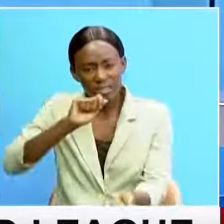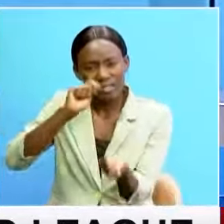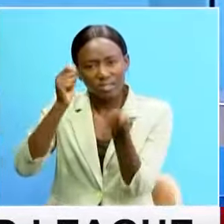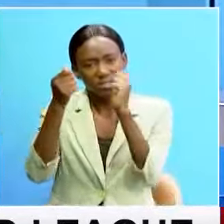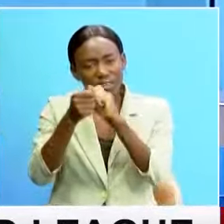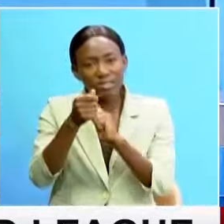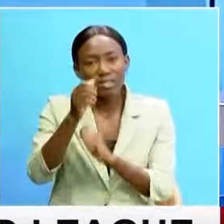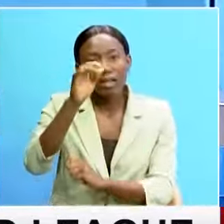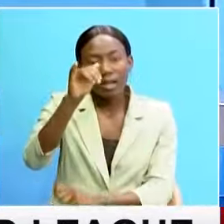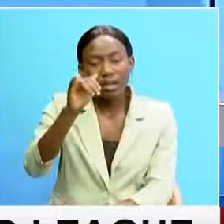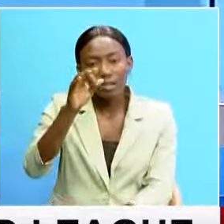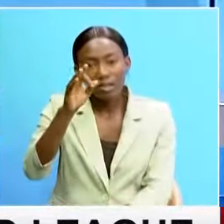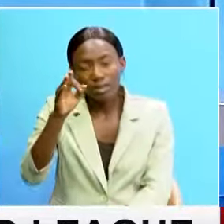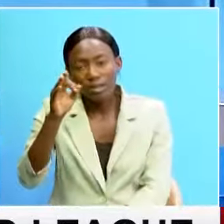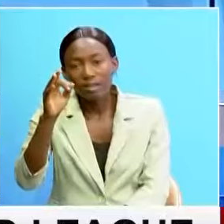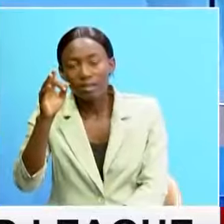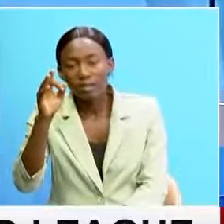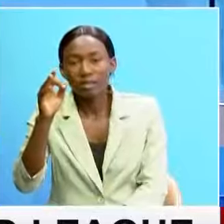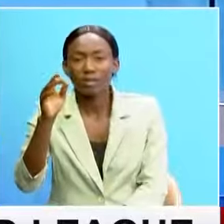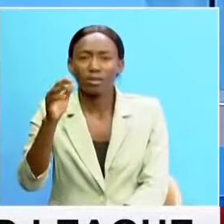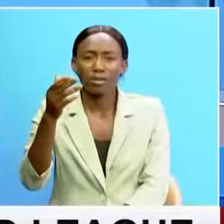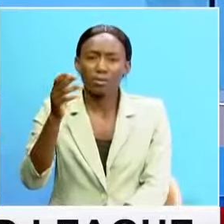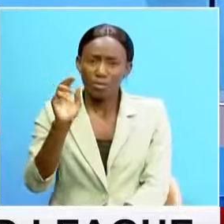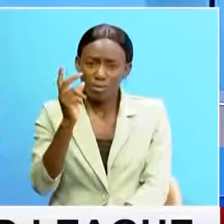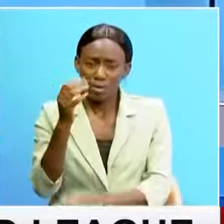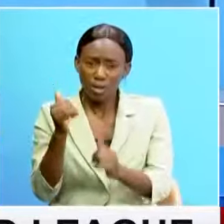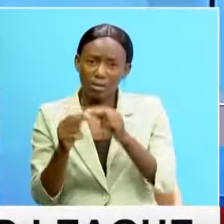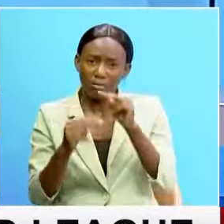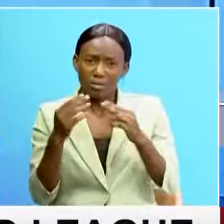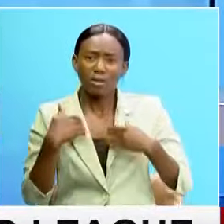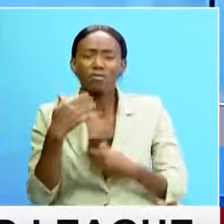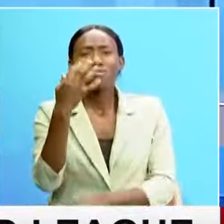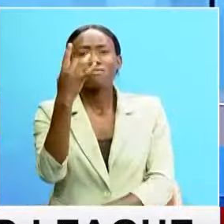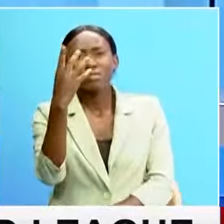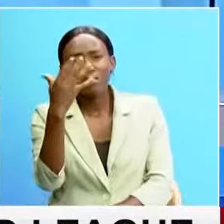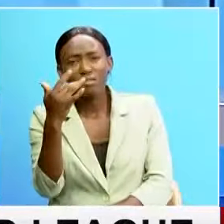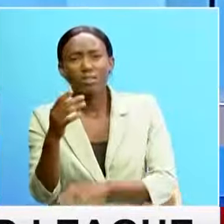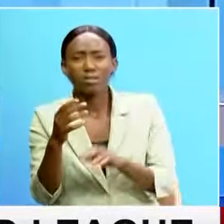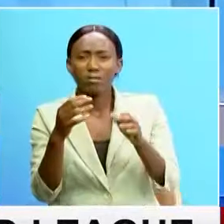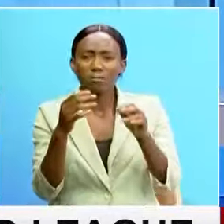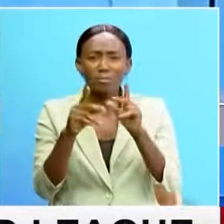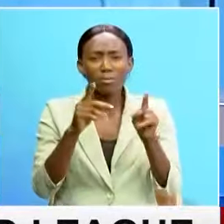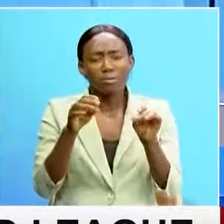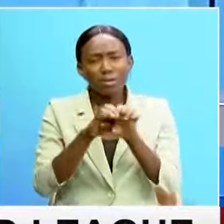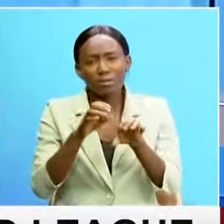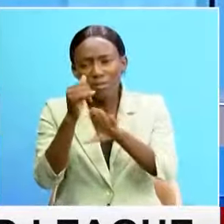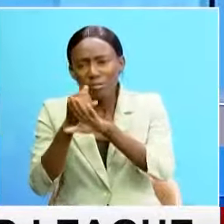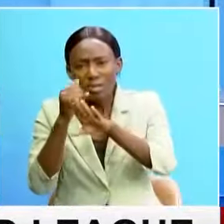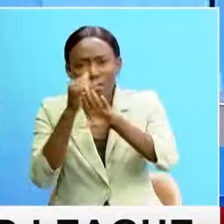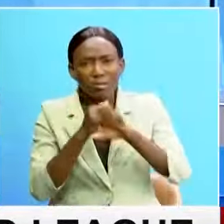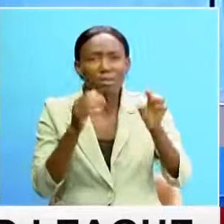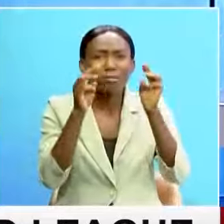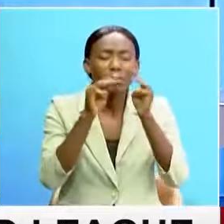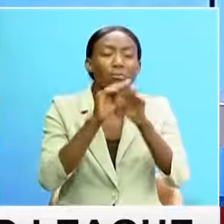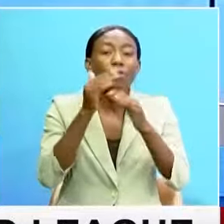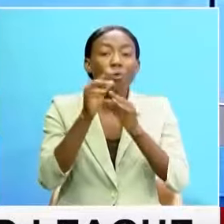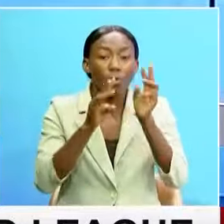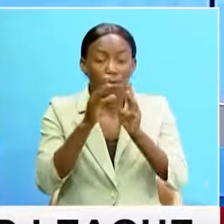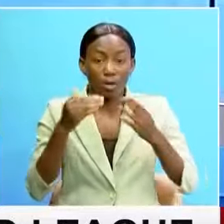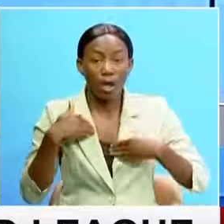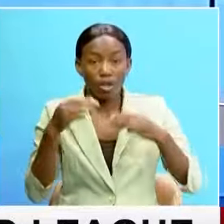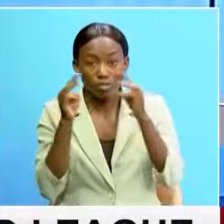IAAF Golden League. It consists of 15 top tiers, invitational meetings held globally,